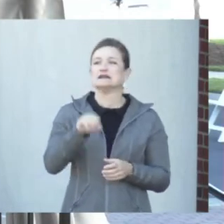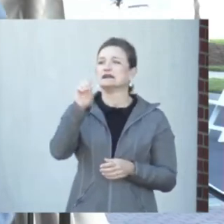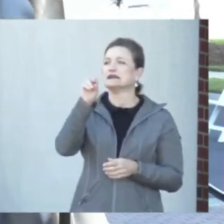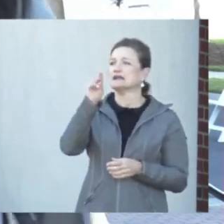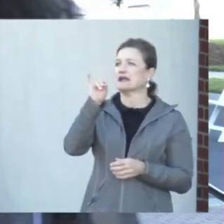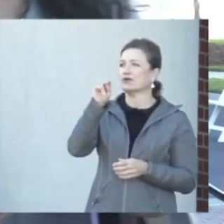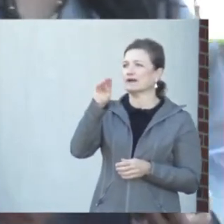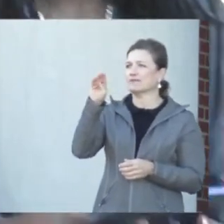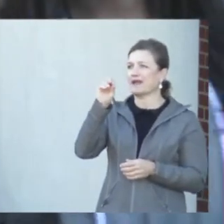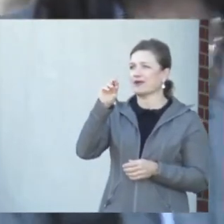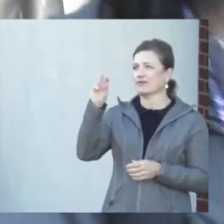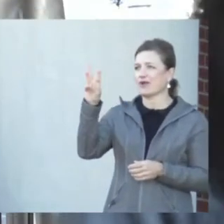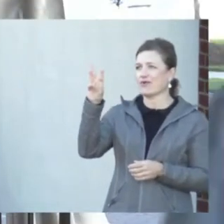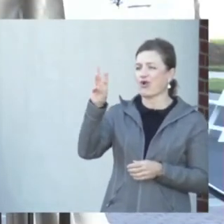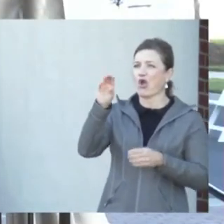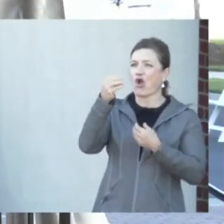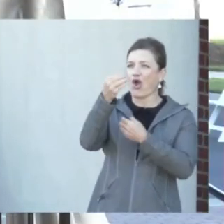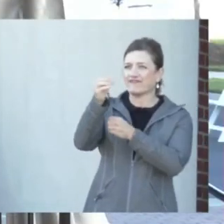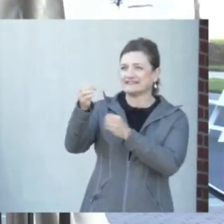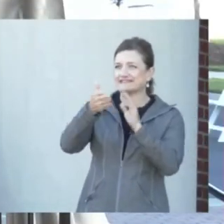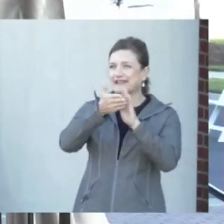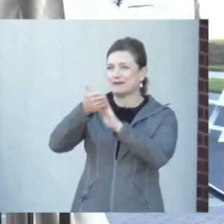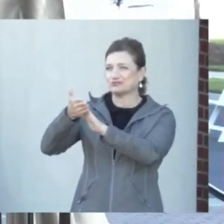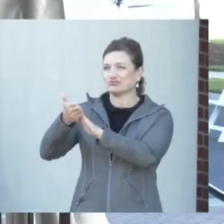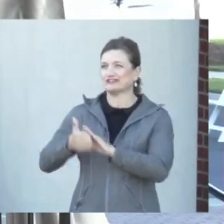Aaron Barrett, Office Administration.